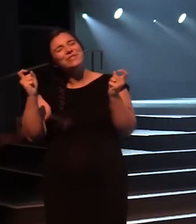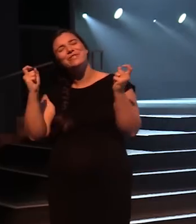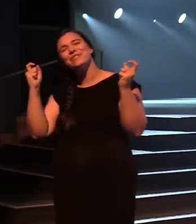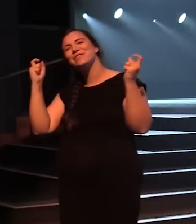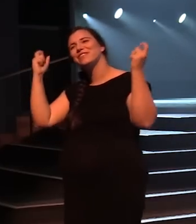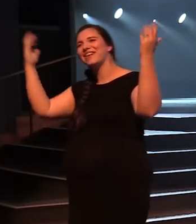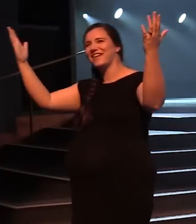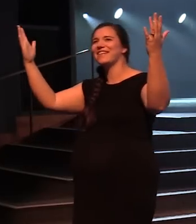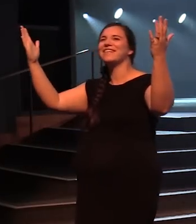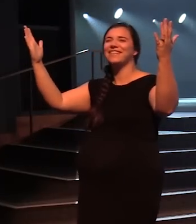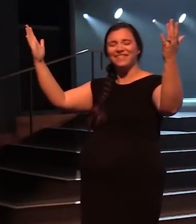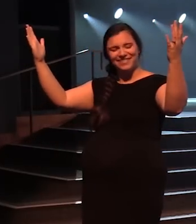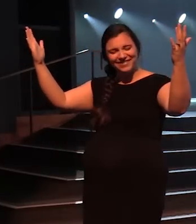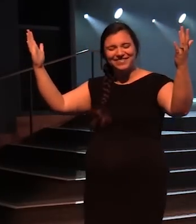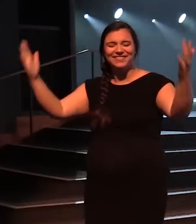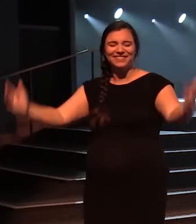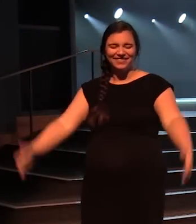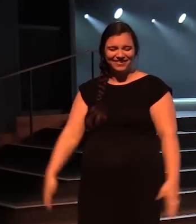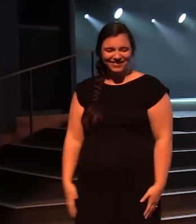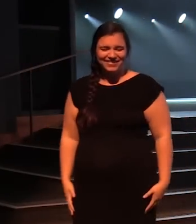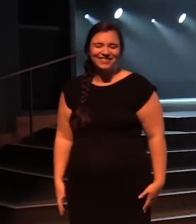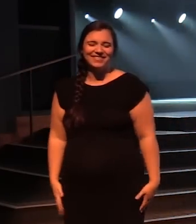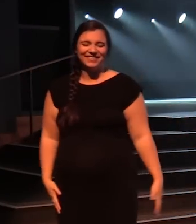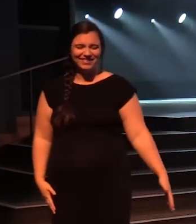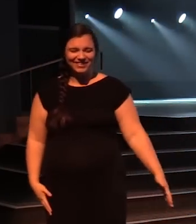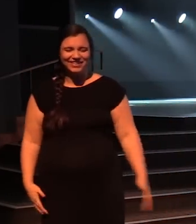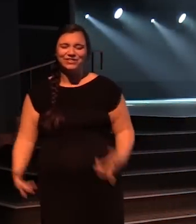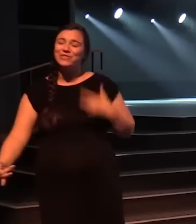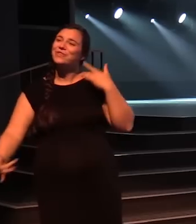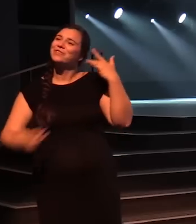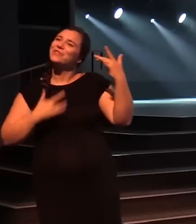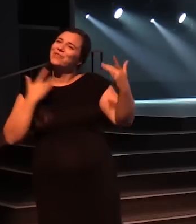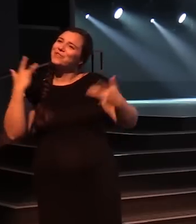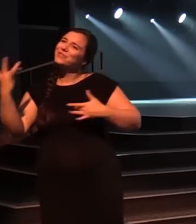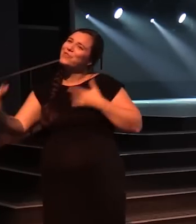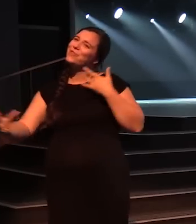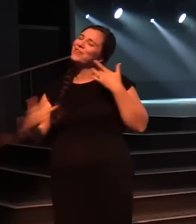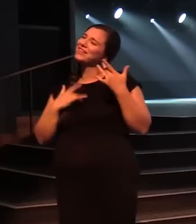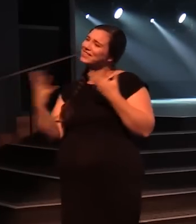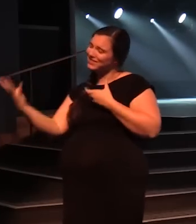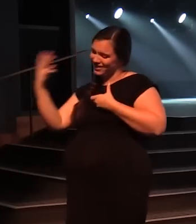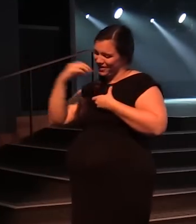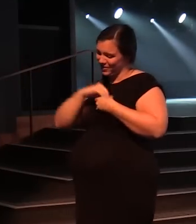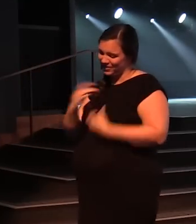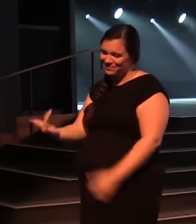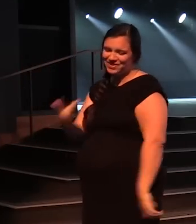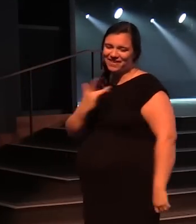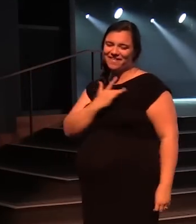Joy, joy, joy.